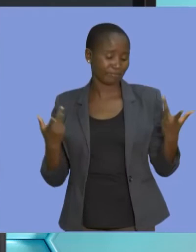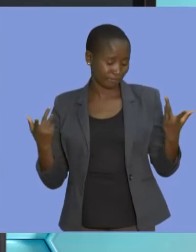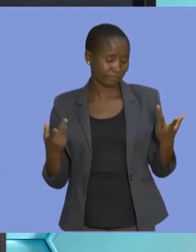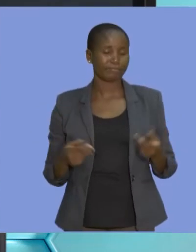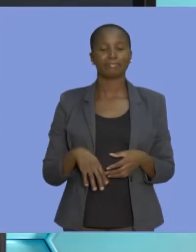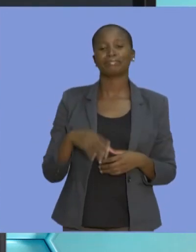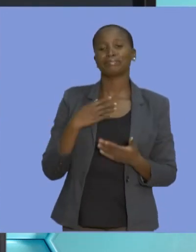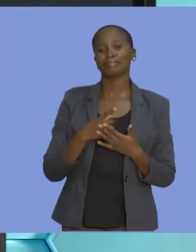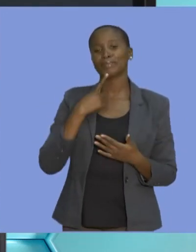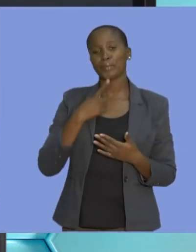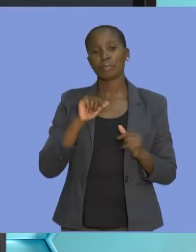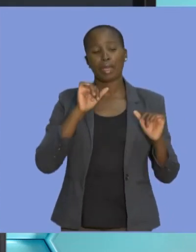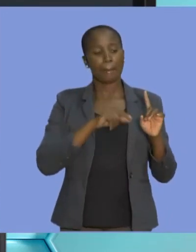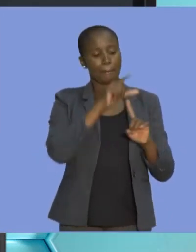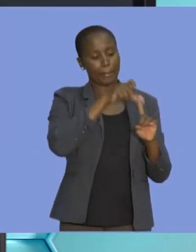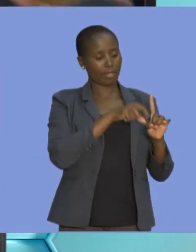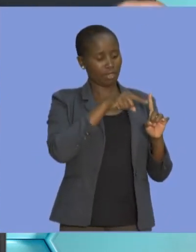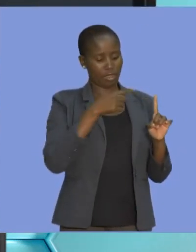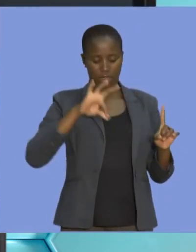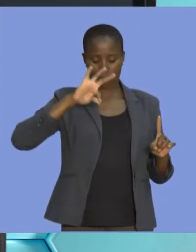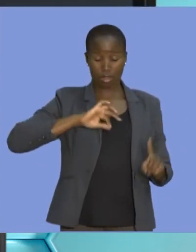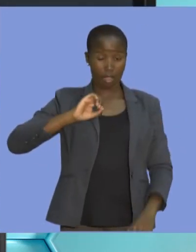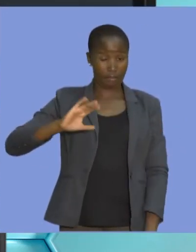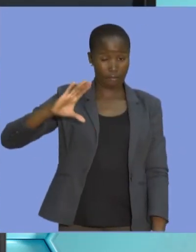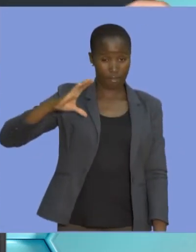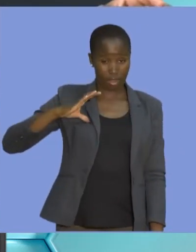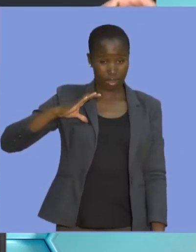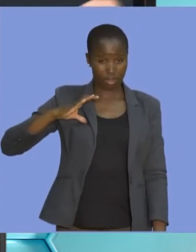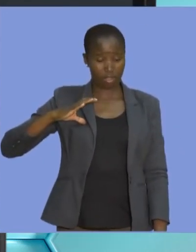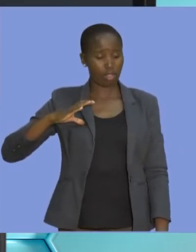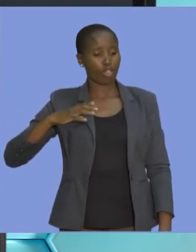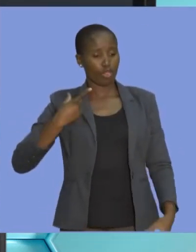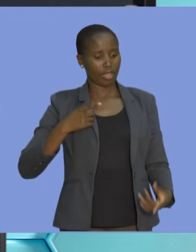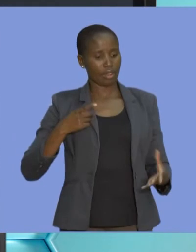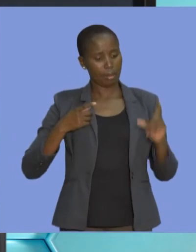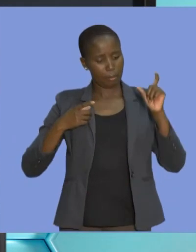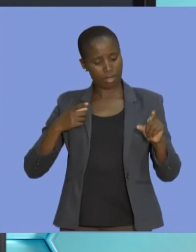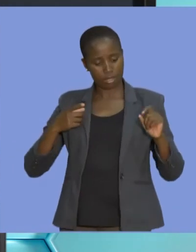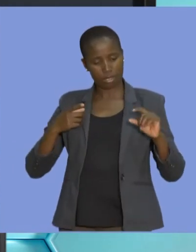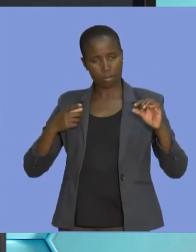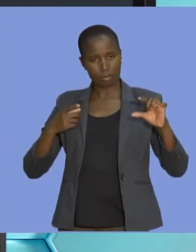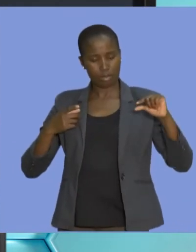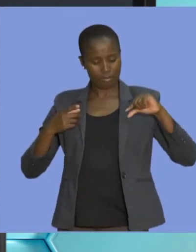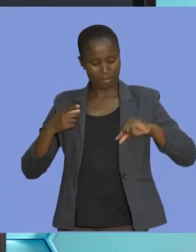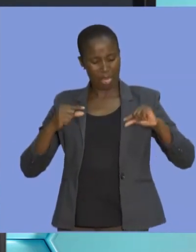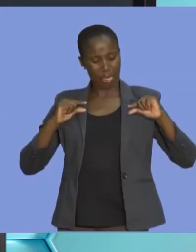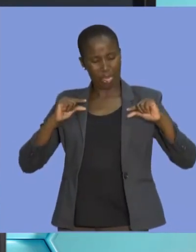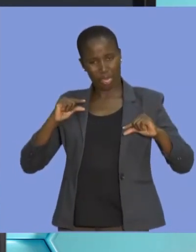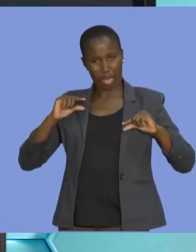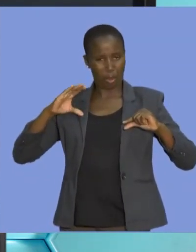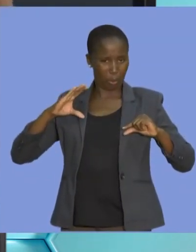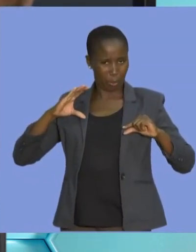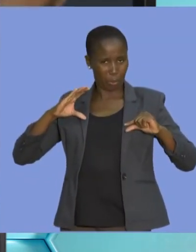take the person who earns the highest minus the lowest, and I minus, and I find,